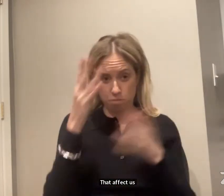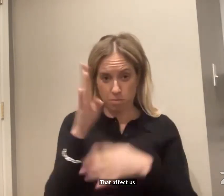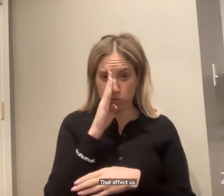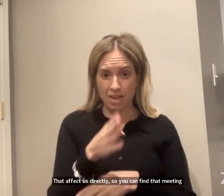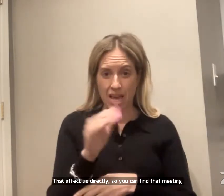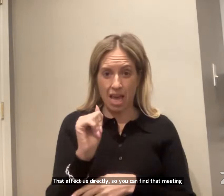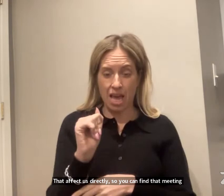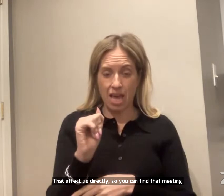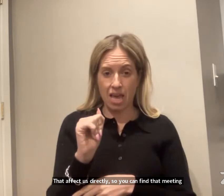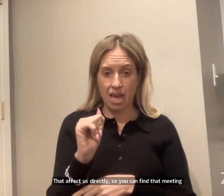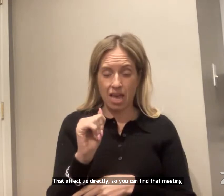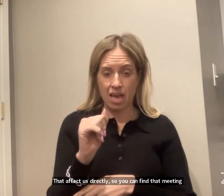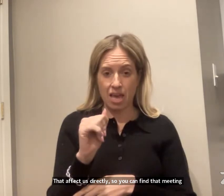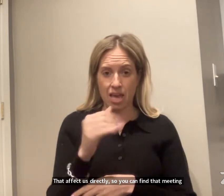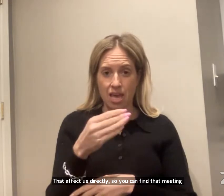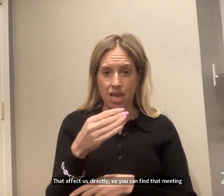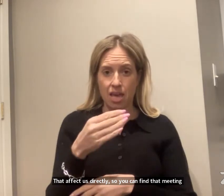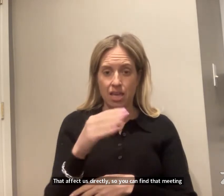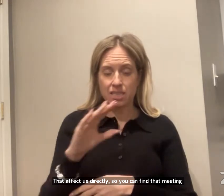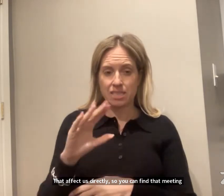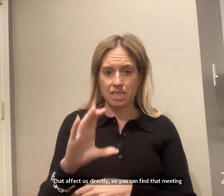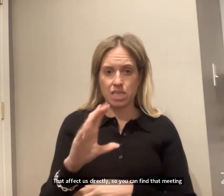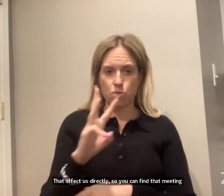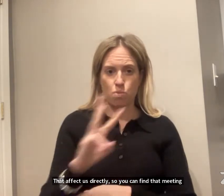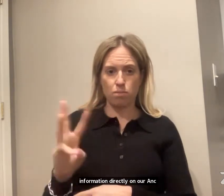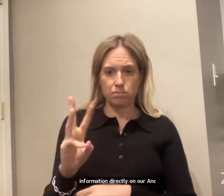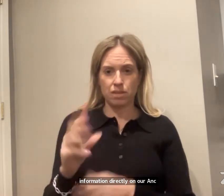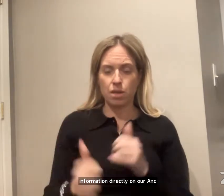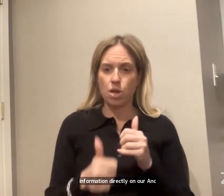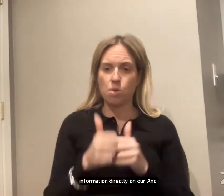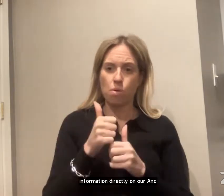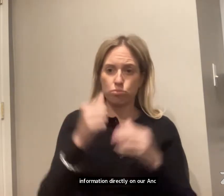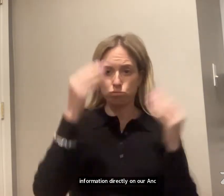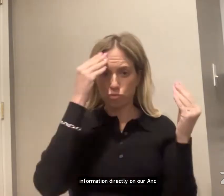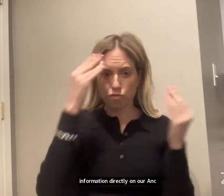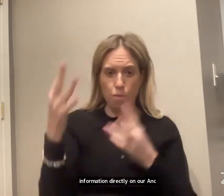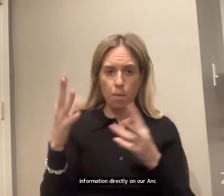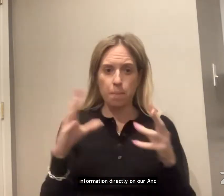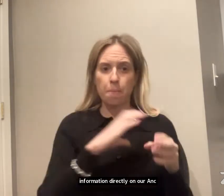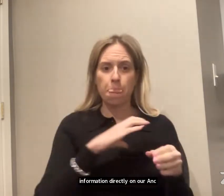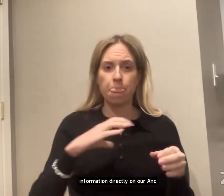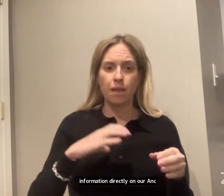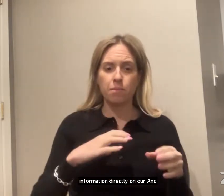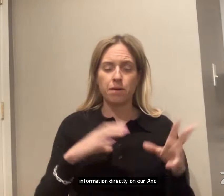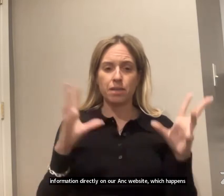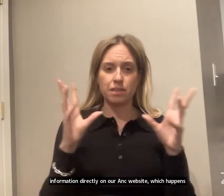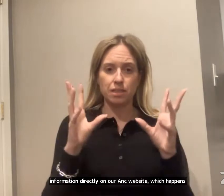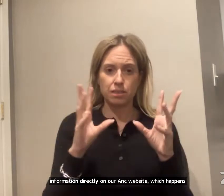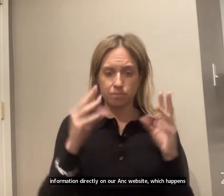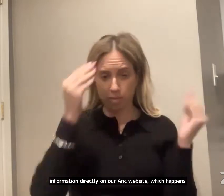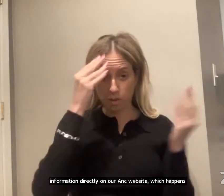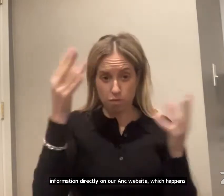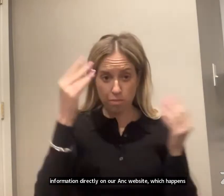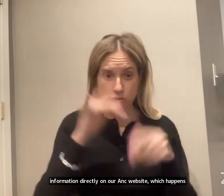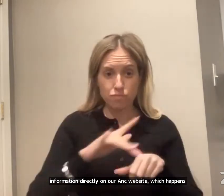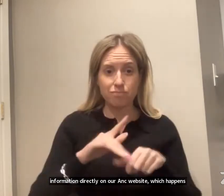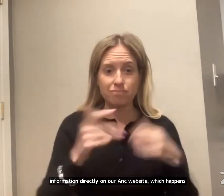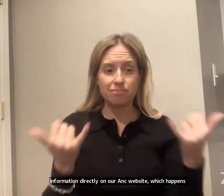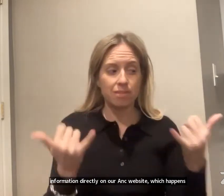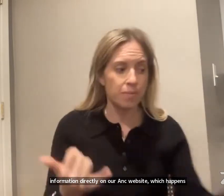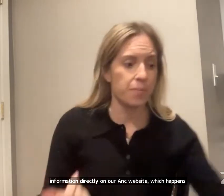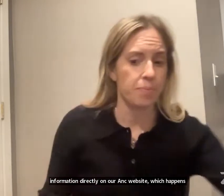ANC website, which happens to be the most informed committee in terms of information available on it at this time.